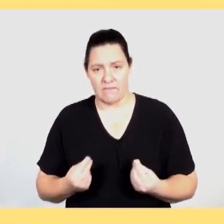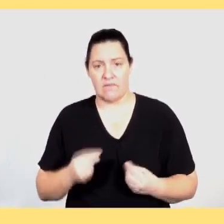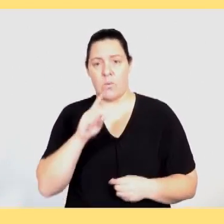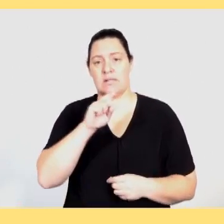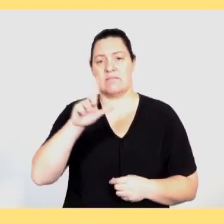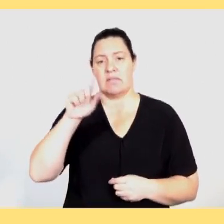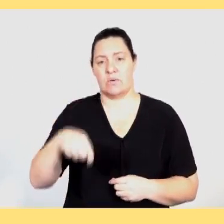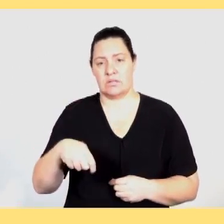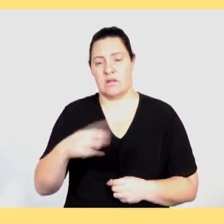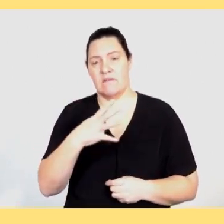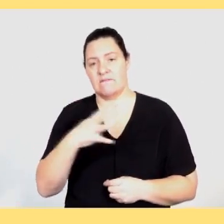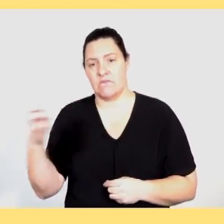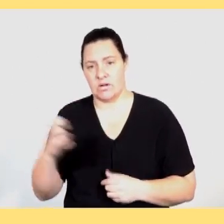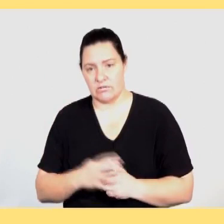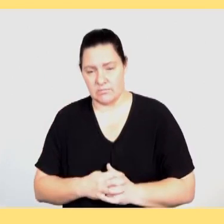now my